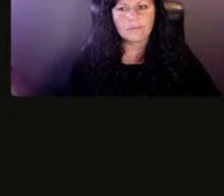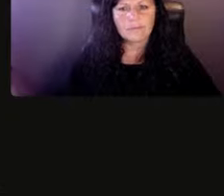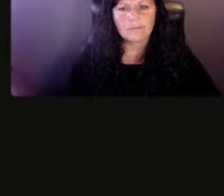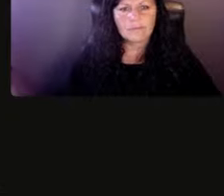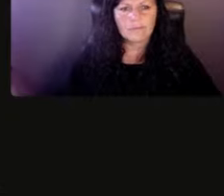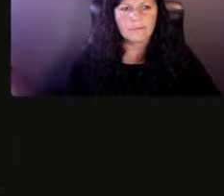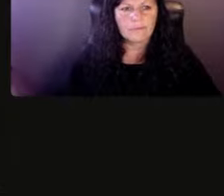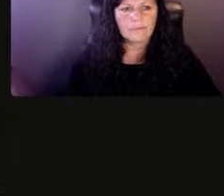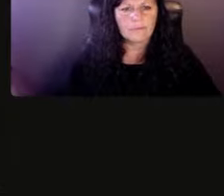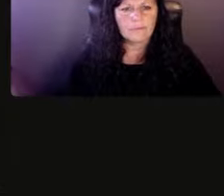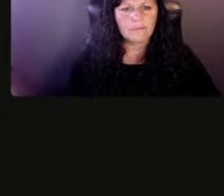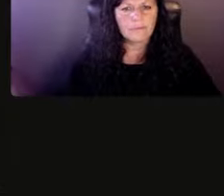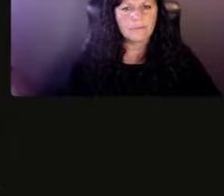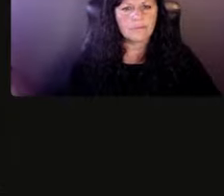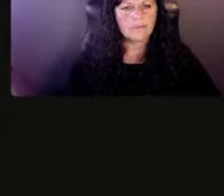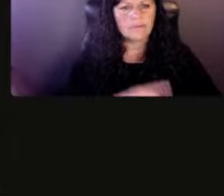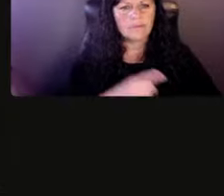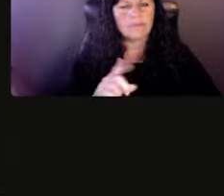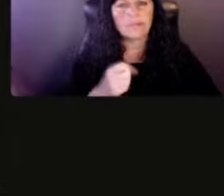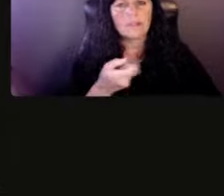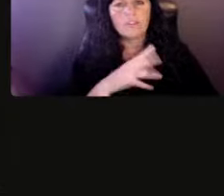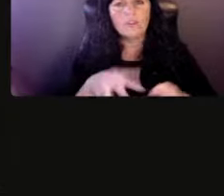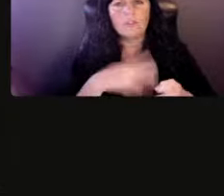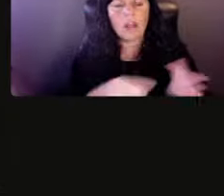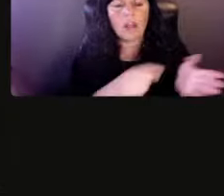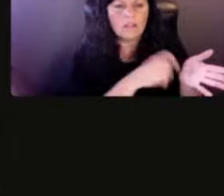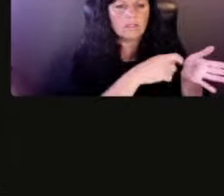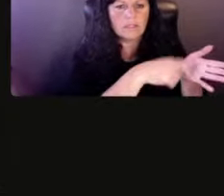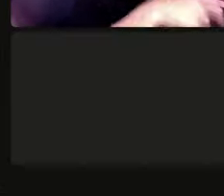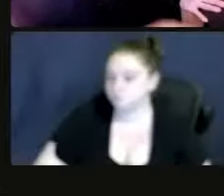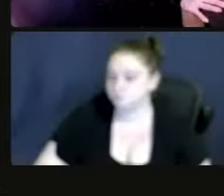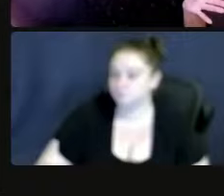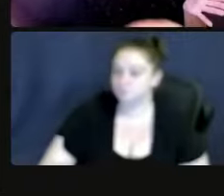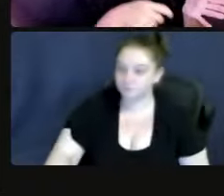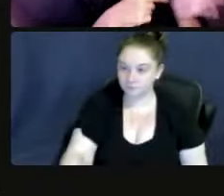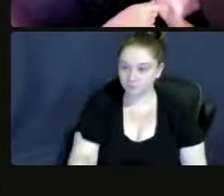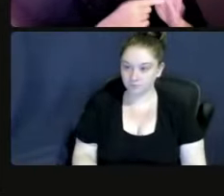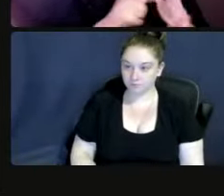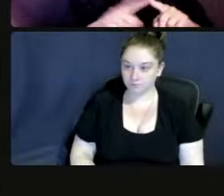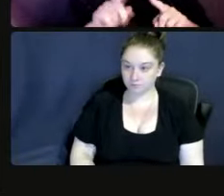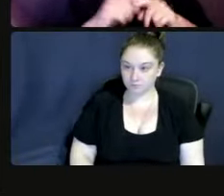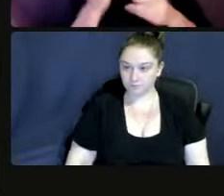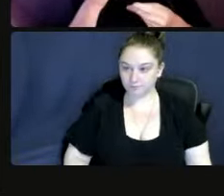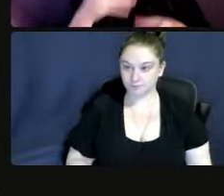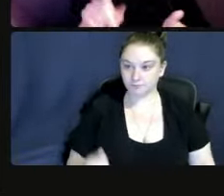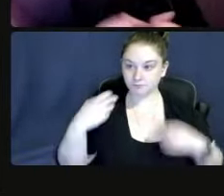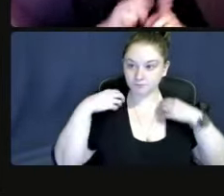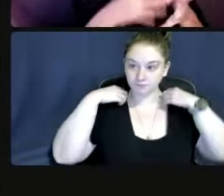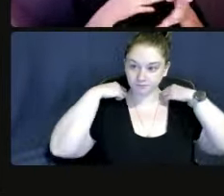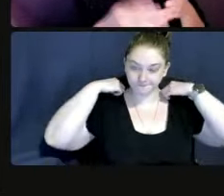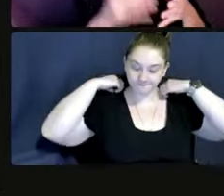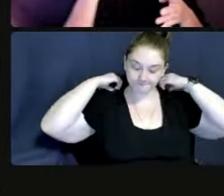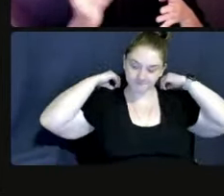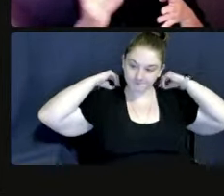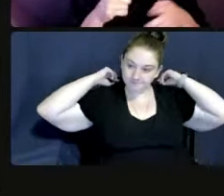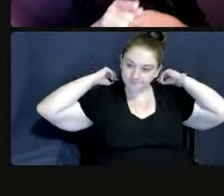This is just a couple graphs. It shows the same information just in a graphical display. So this is that first baseline